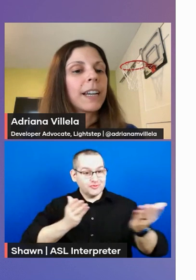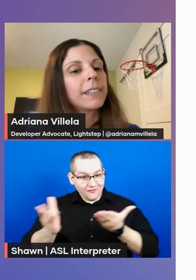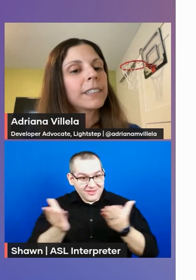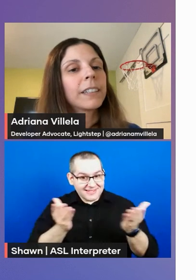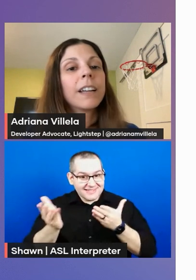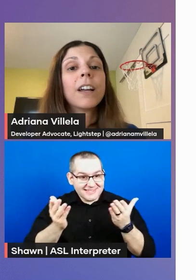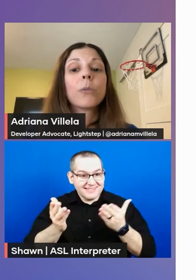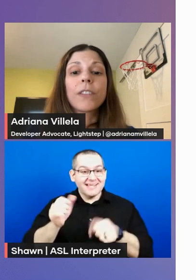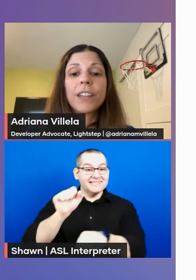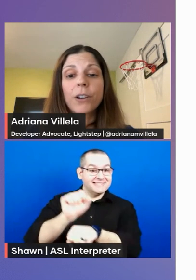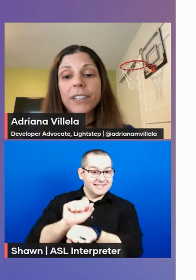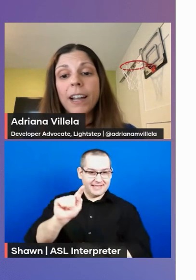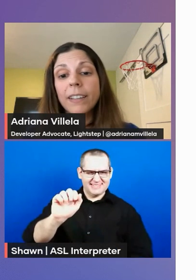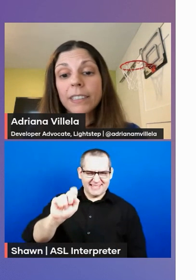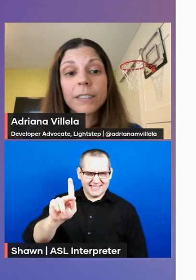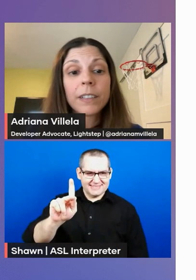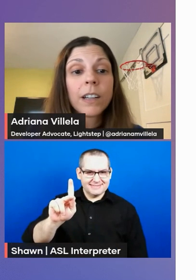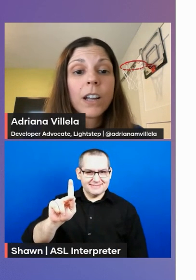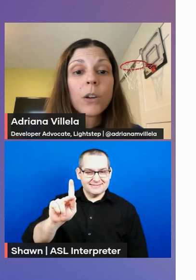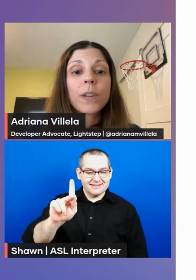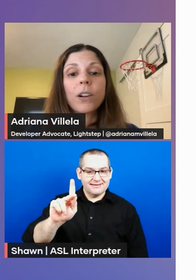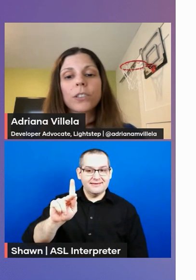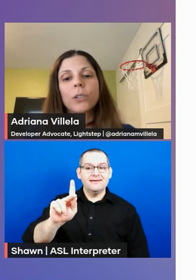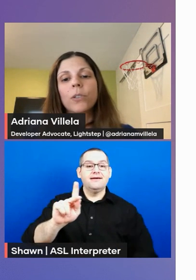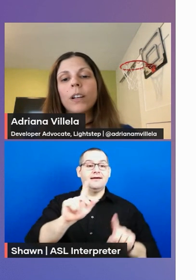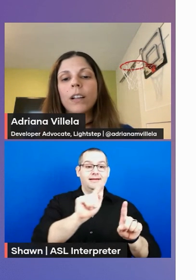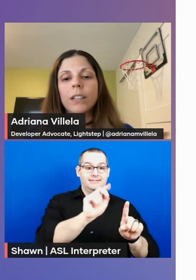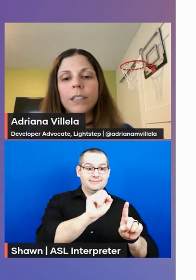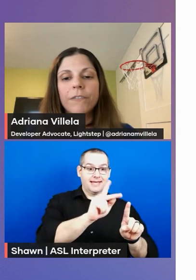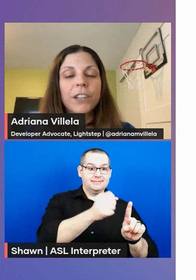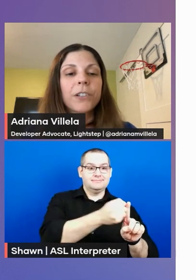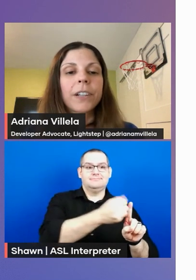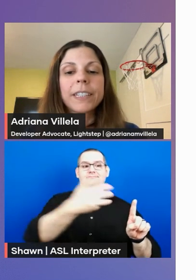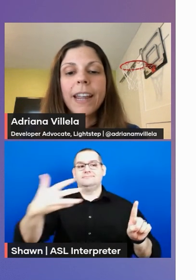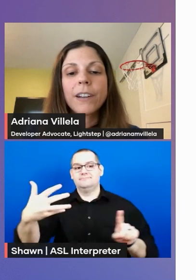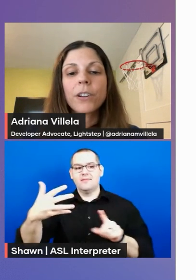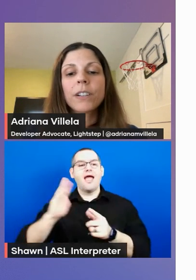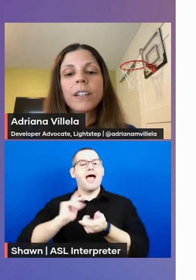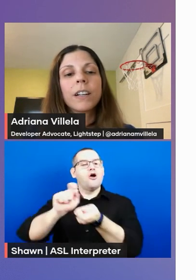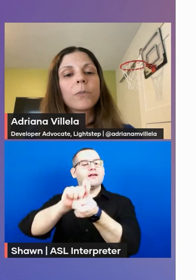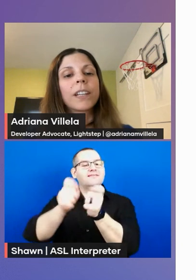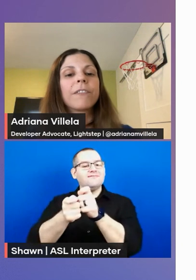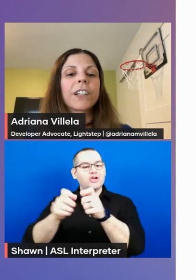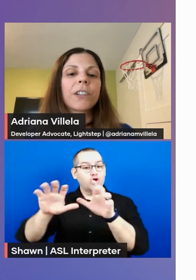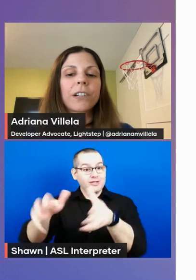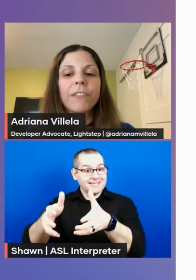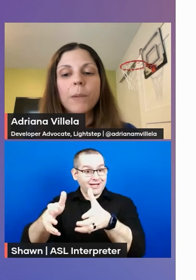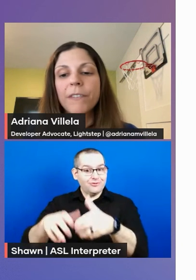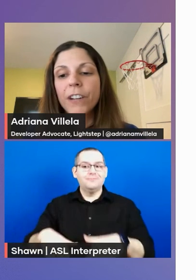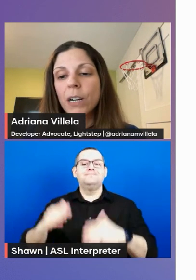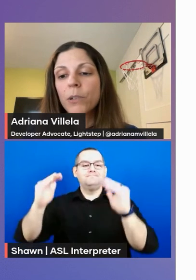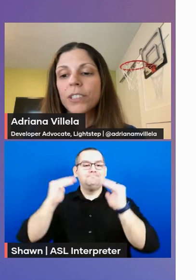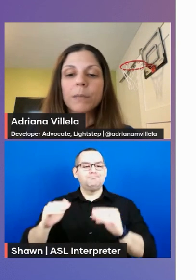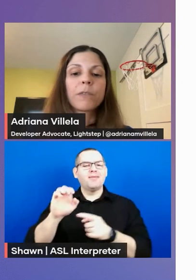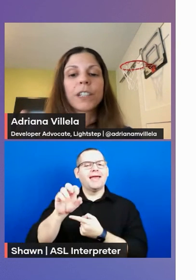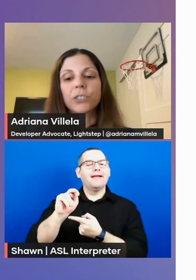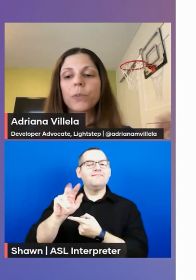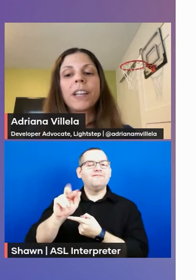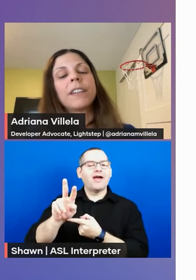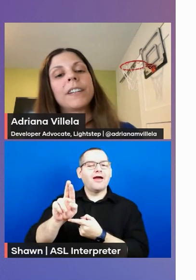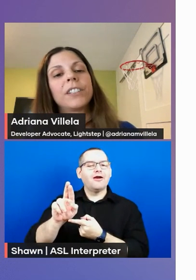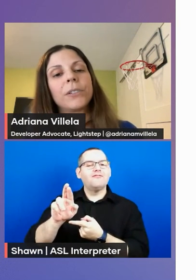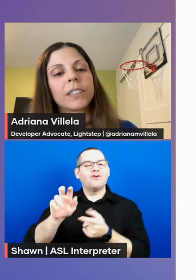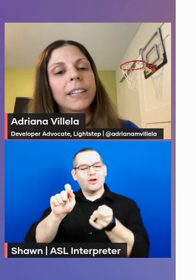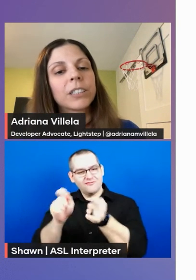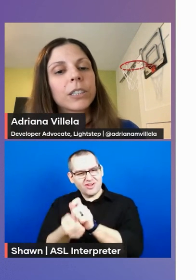our task. Within our task, we also configured our container. We configured our environment variables, some of which